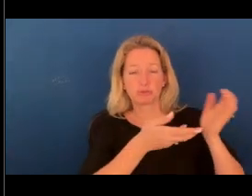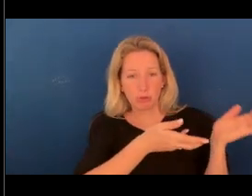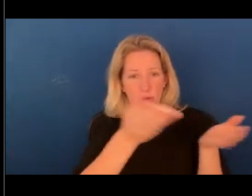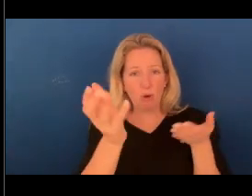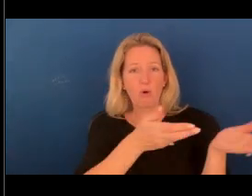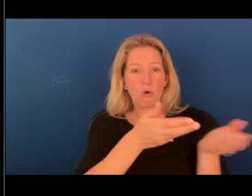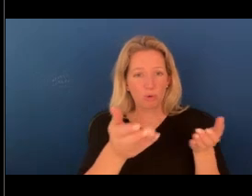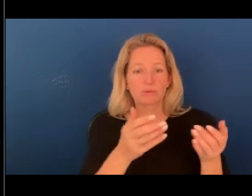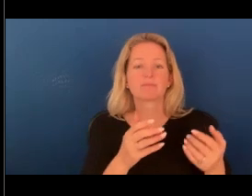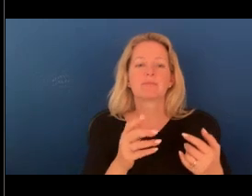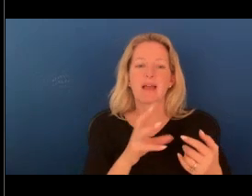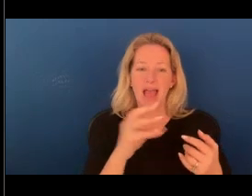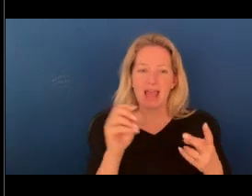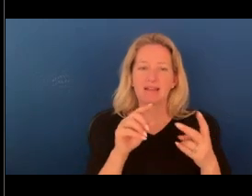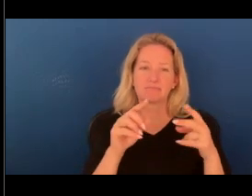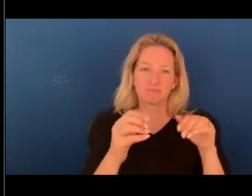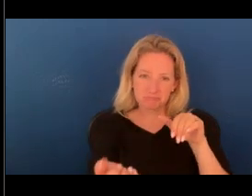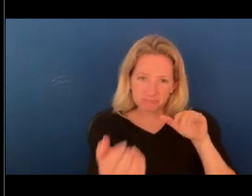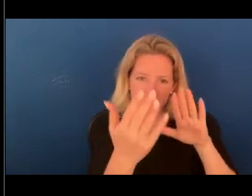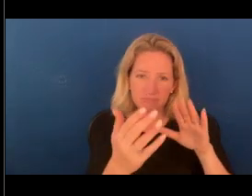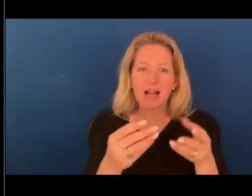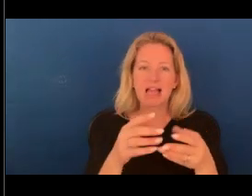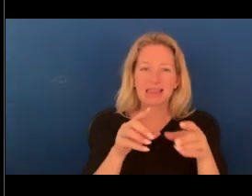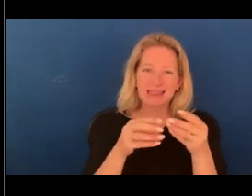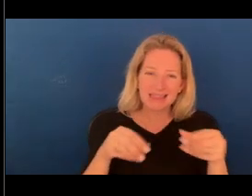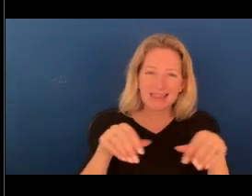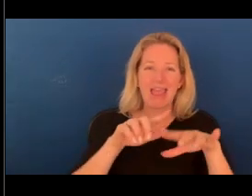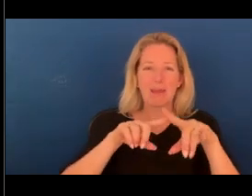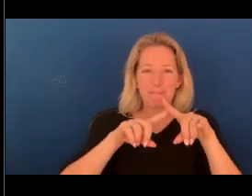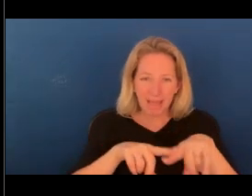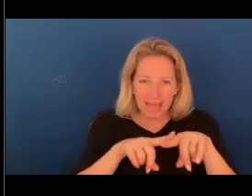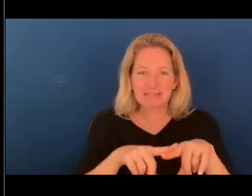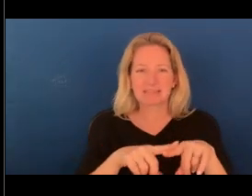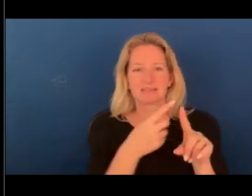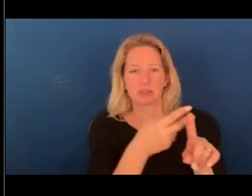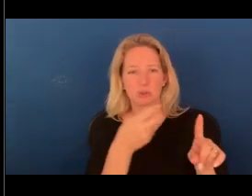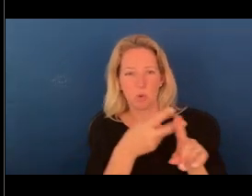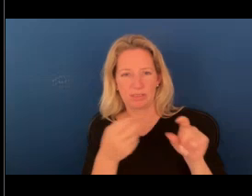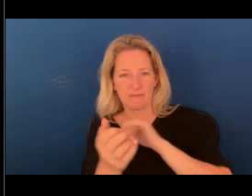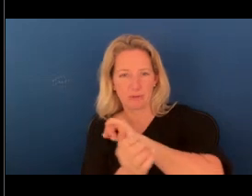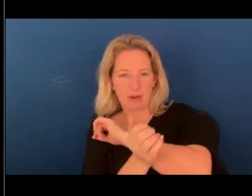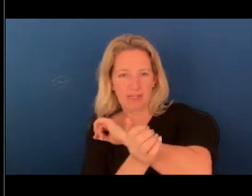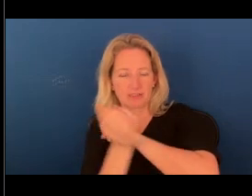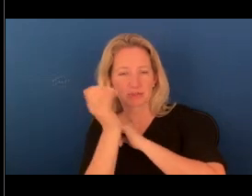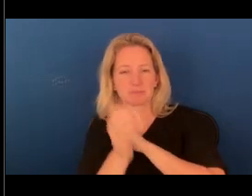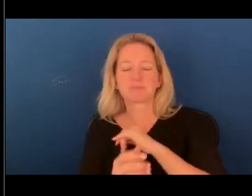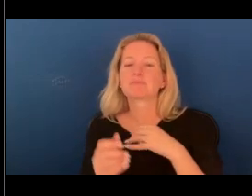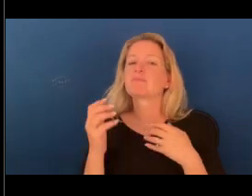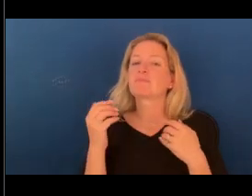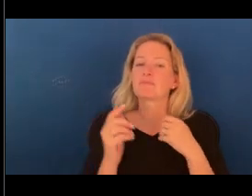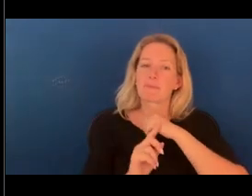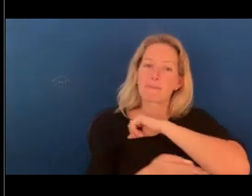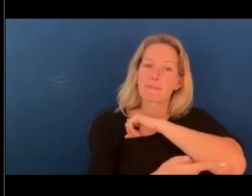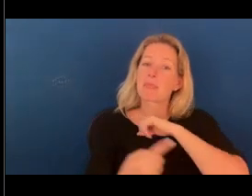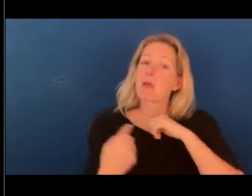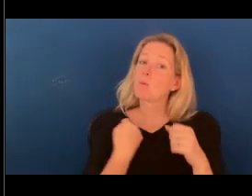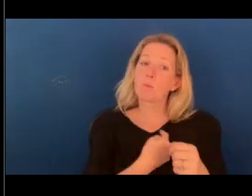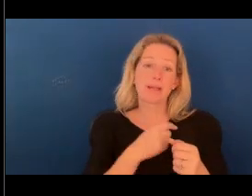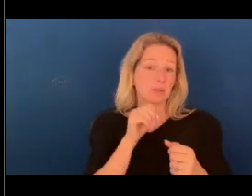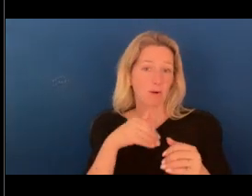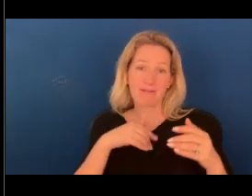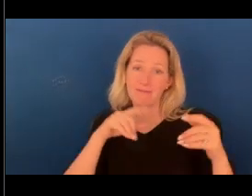we primarily address land-based sources of trash. I should point out, we do not have a dedicated grant program for trash-free